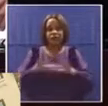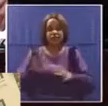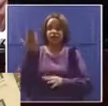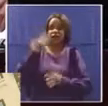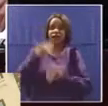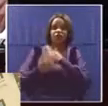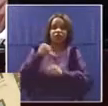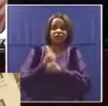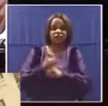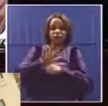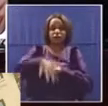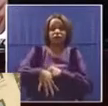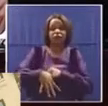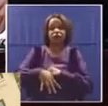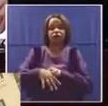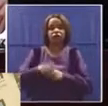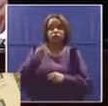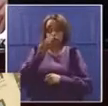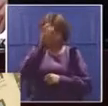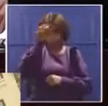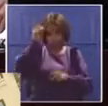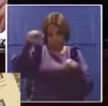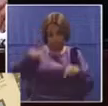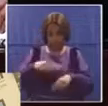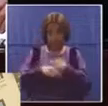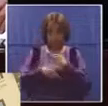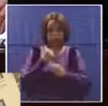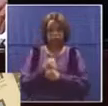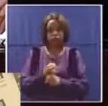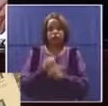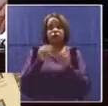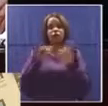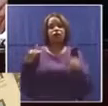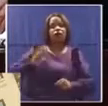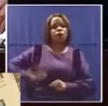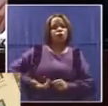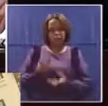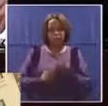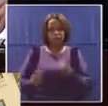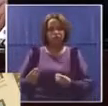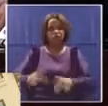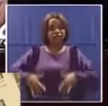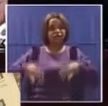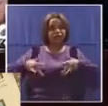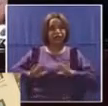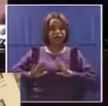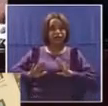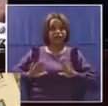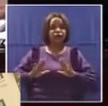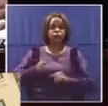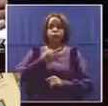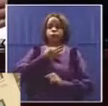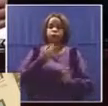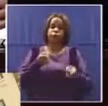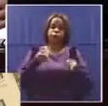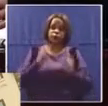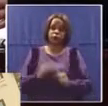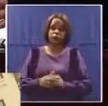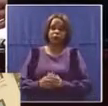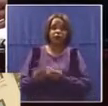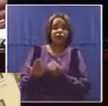year, despite credible evidence available, placed the lives of vulnerable women and children at risk. The inspecting Judge